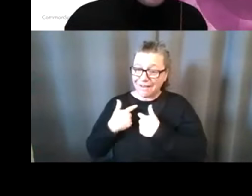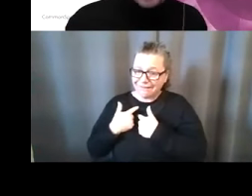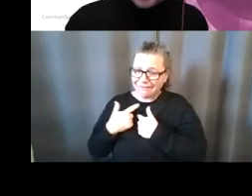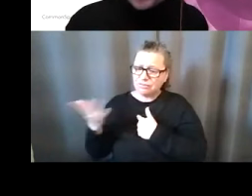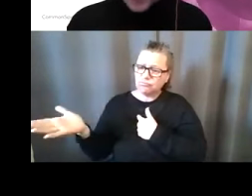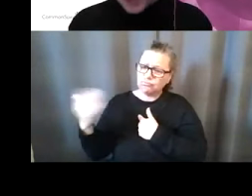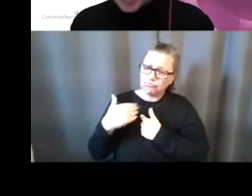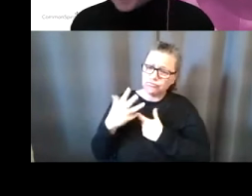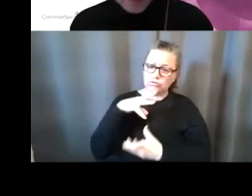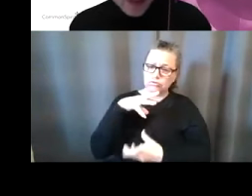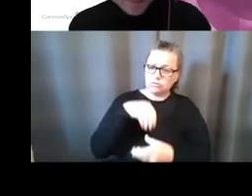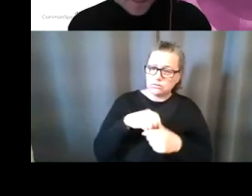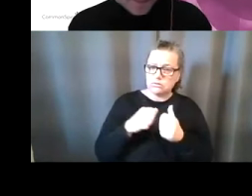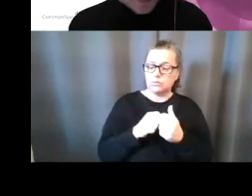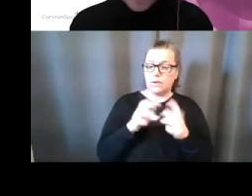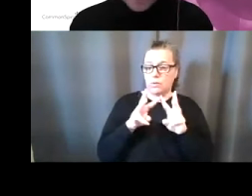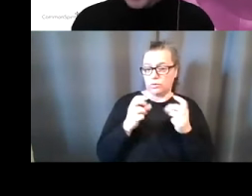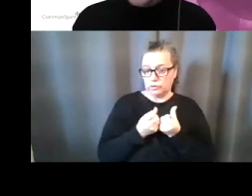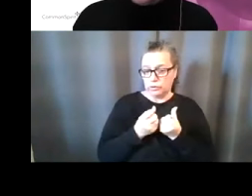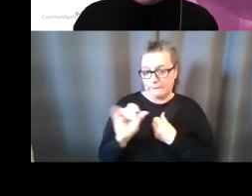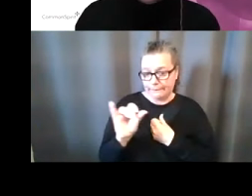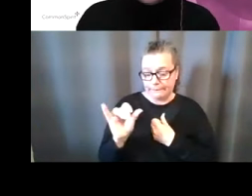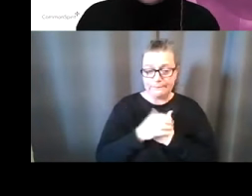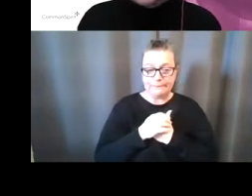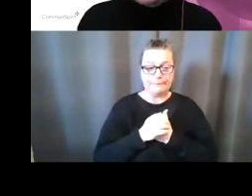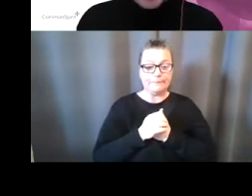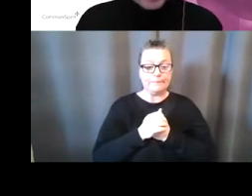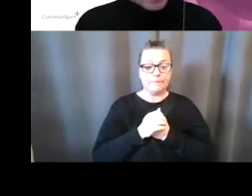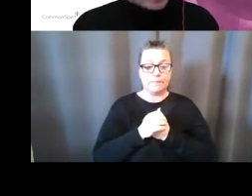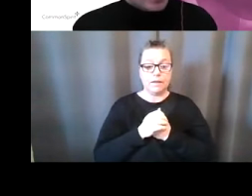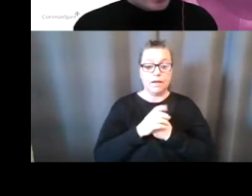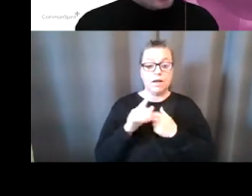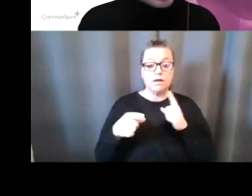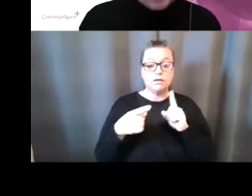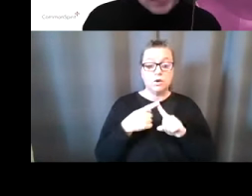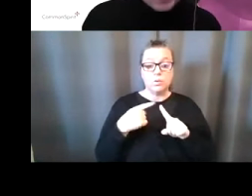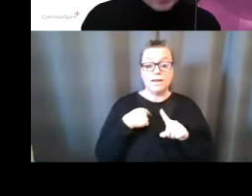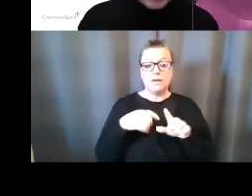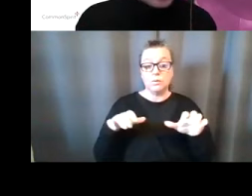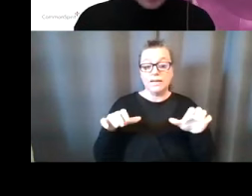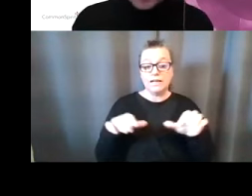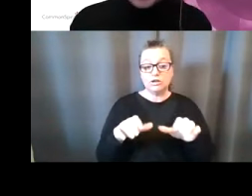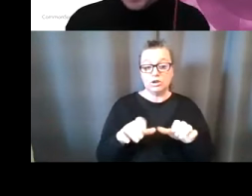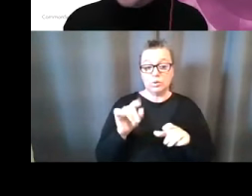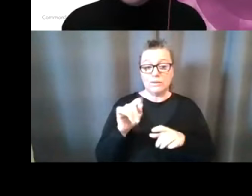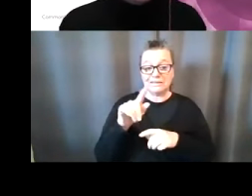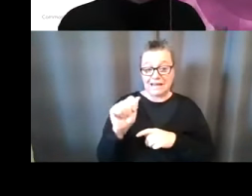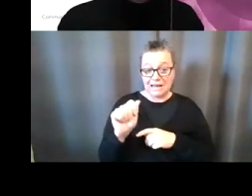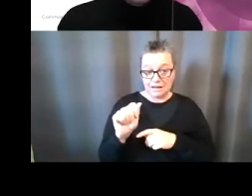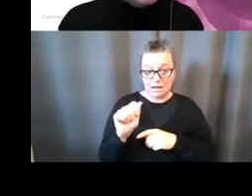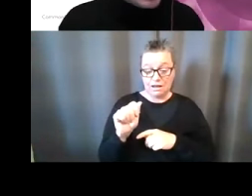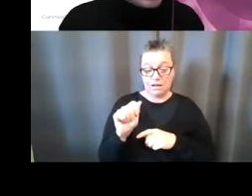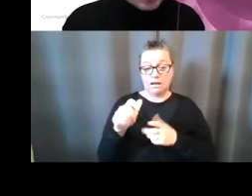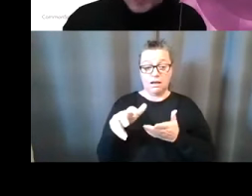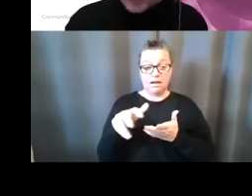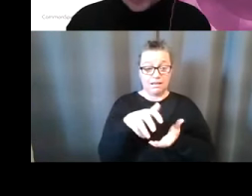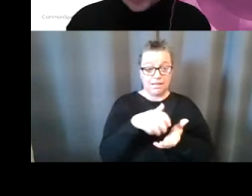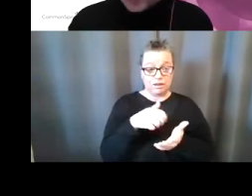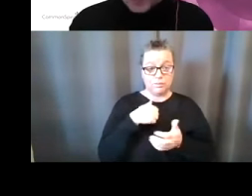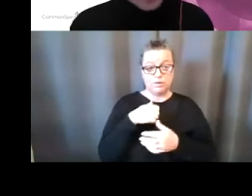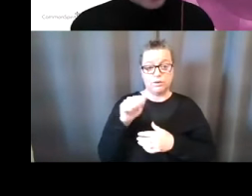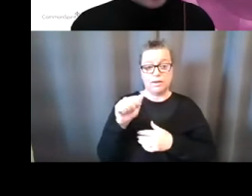come and be part of our workshops as well. When we do data collection, we often use several rules of thumbs. We do the